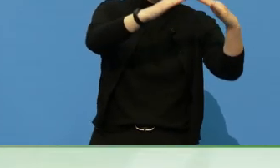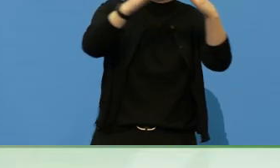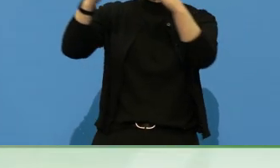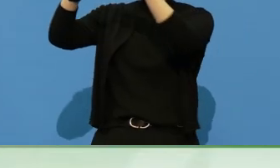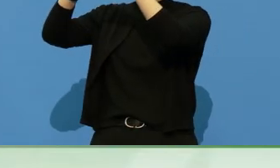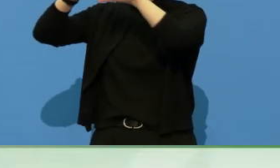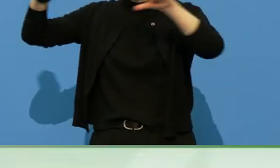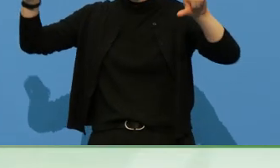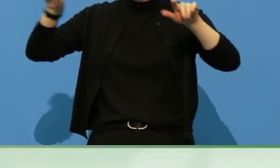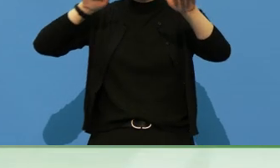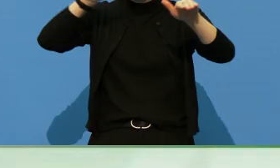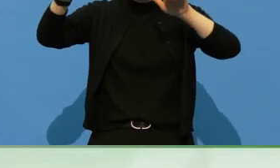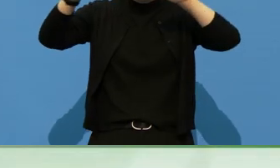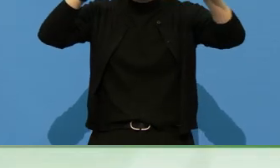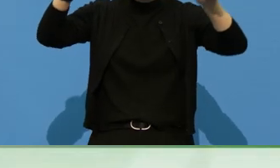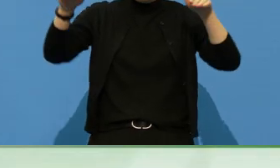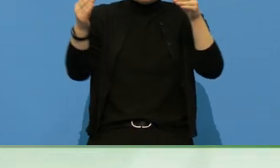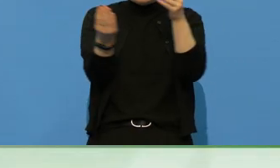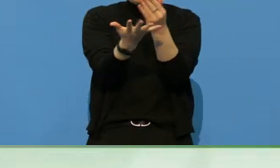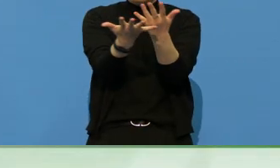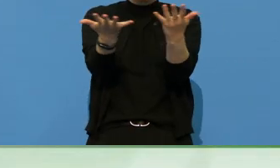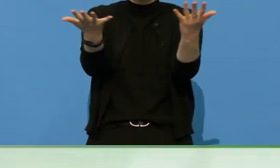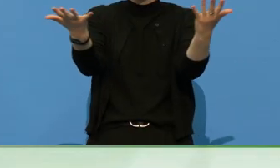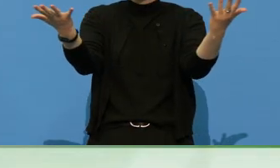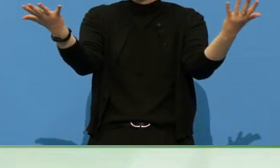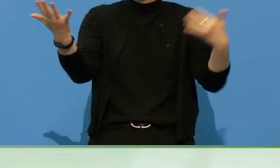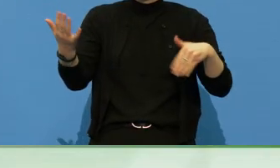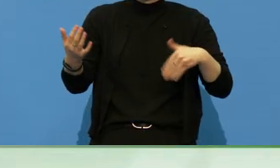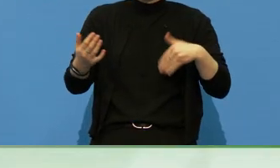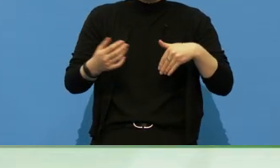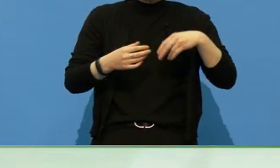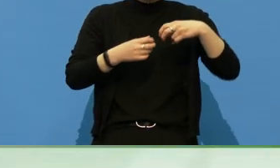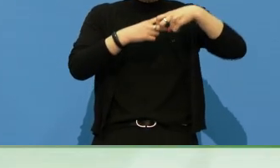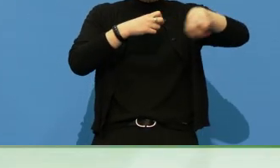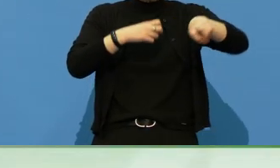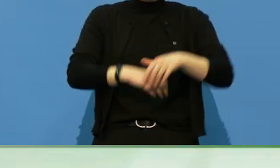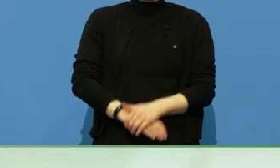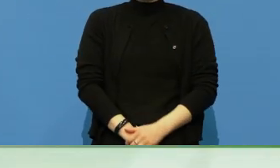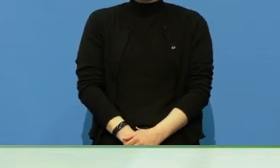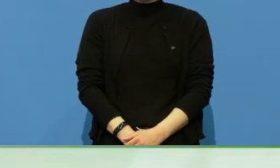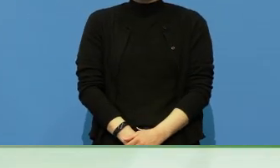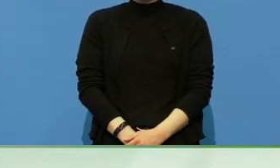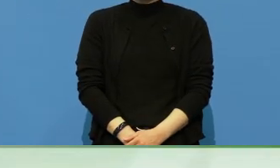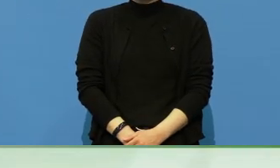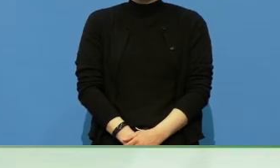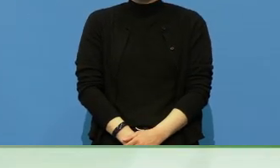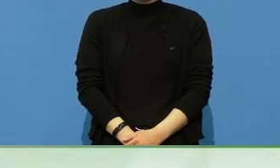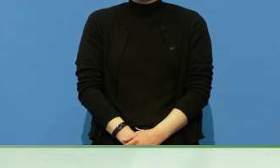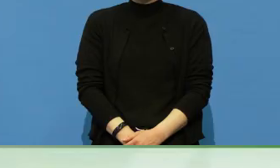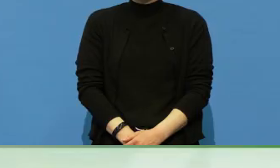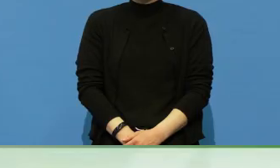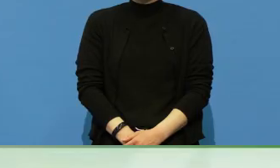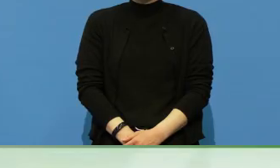spaces, we started maybe 3 or 4 years ago, because of the ESG and because of